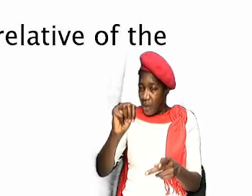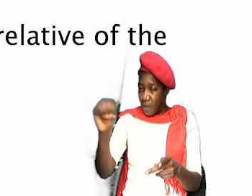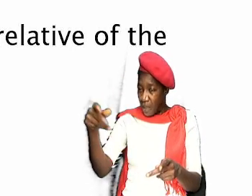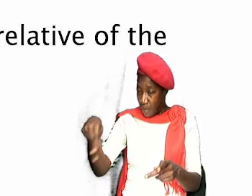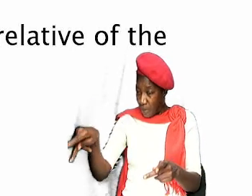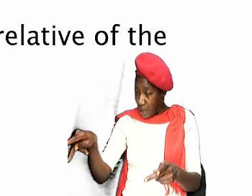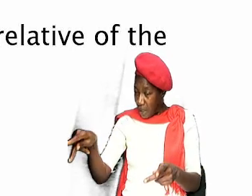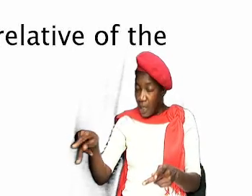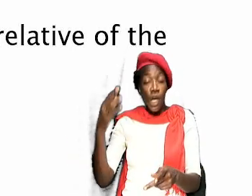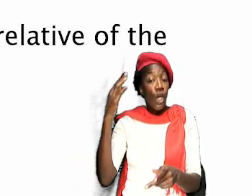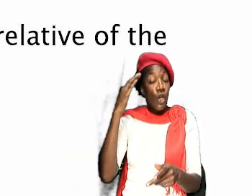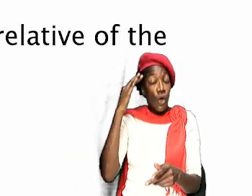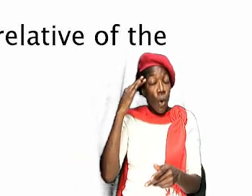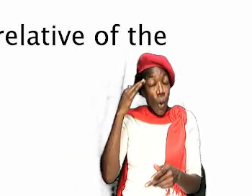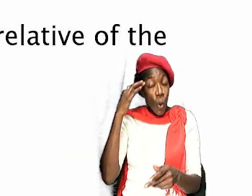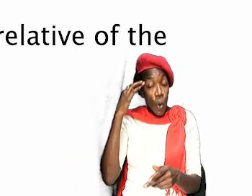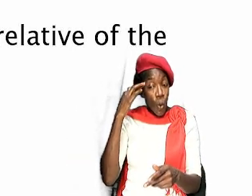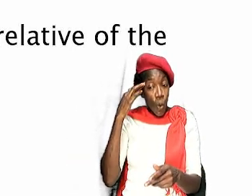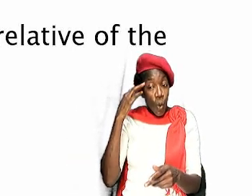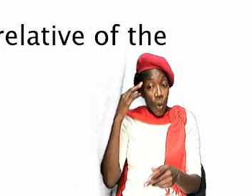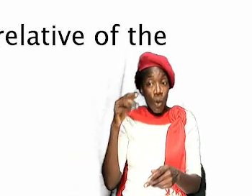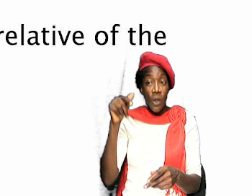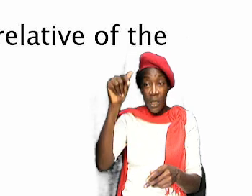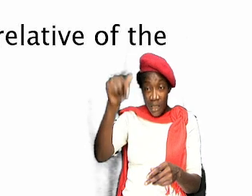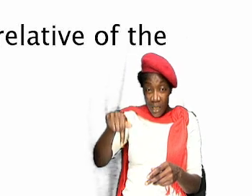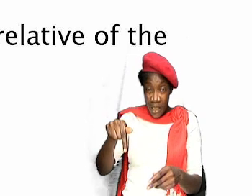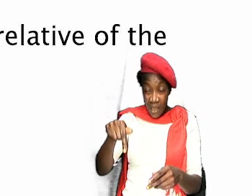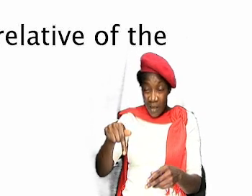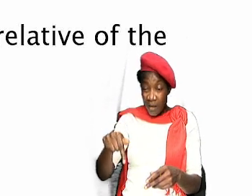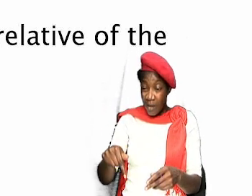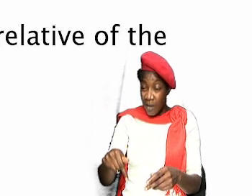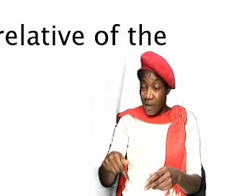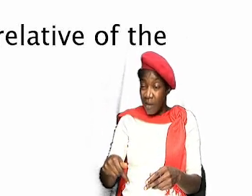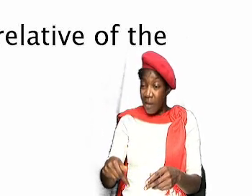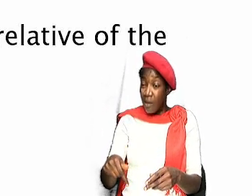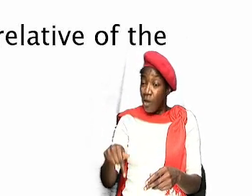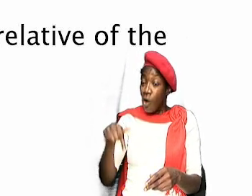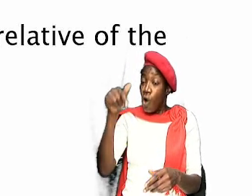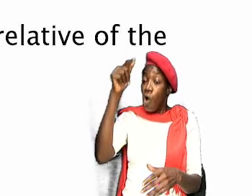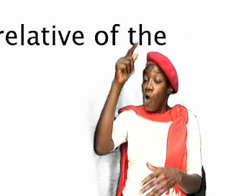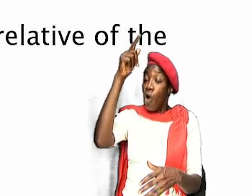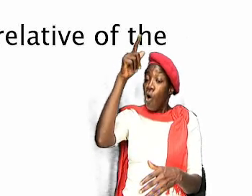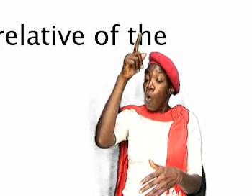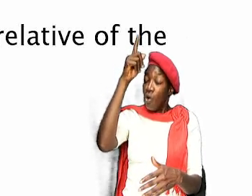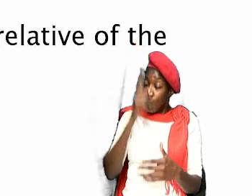being King Saul's grandson. This was the consequence that was expected.